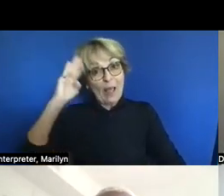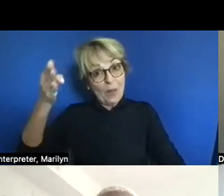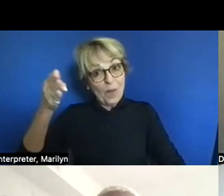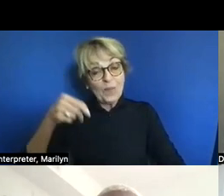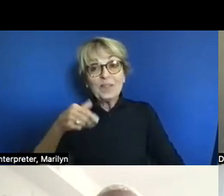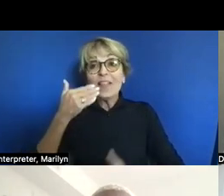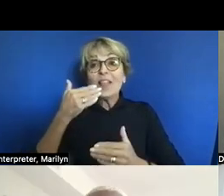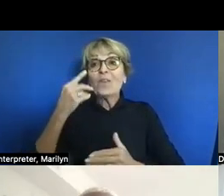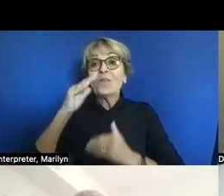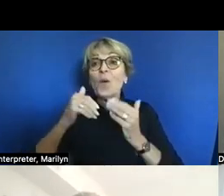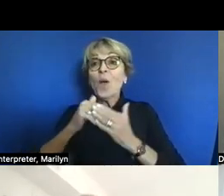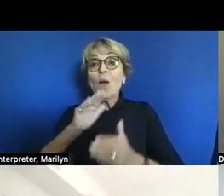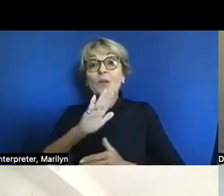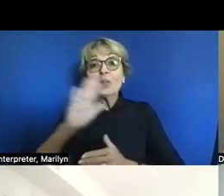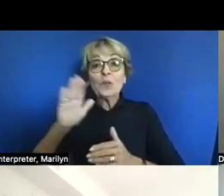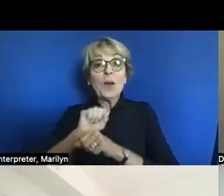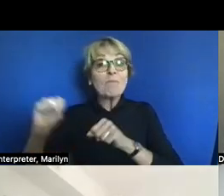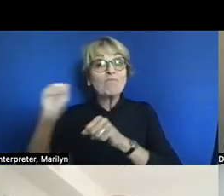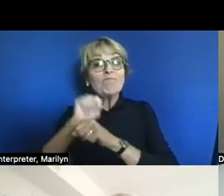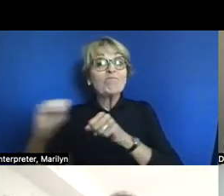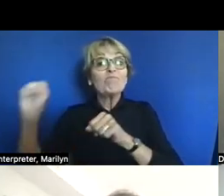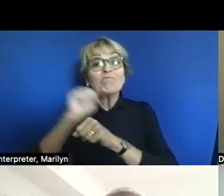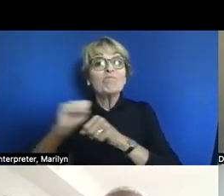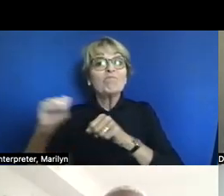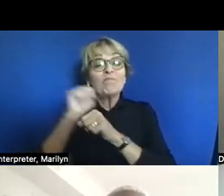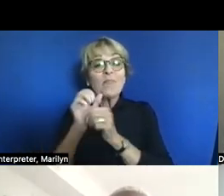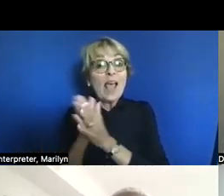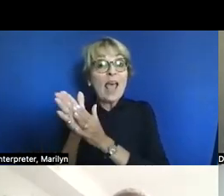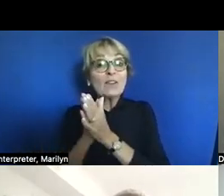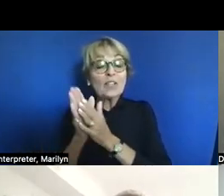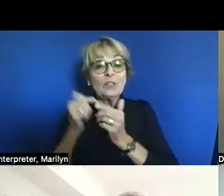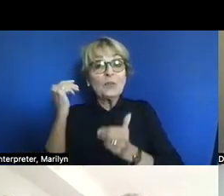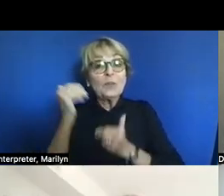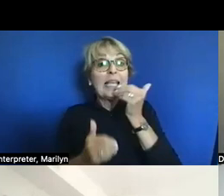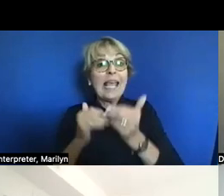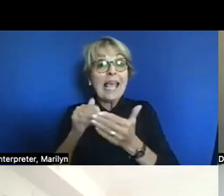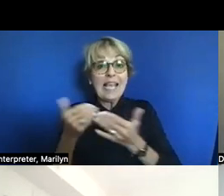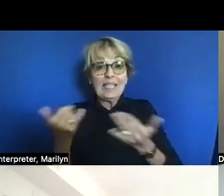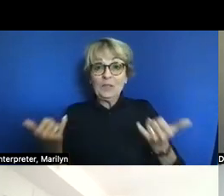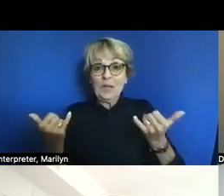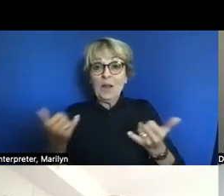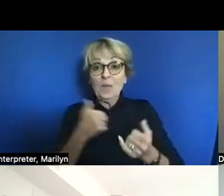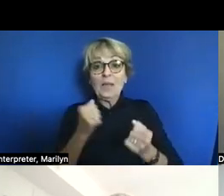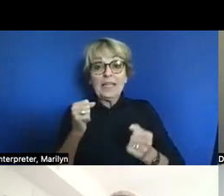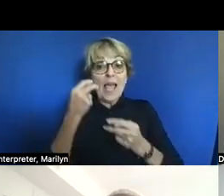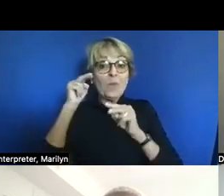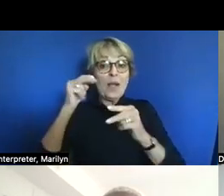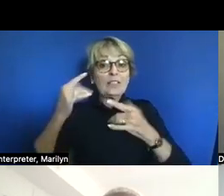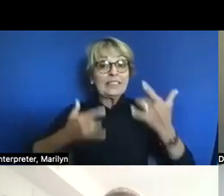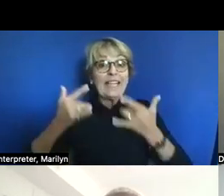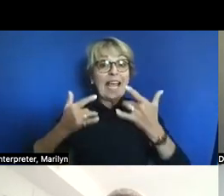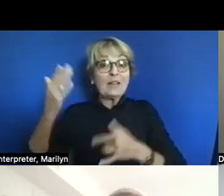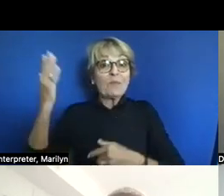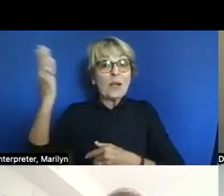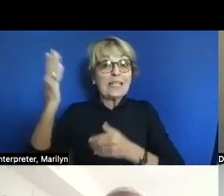for all of your efforts, labors, and energies to get to this point where we can watch a very exciting presentation